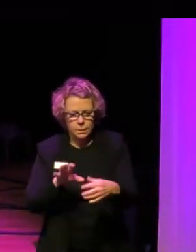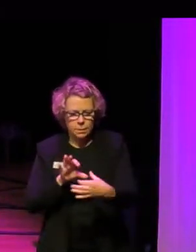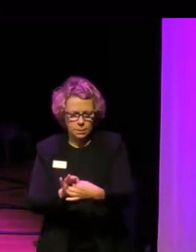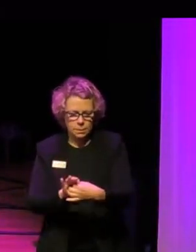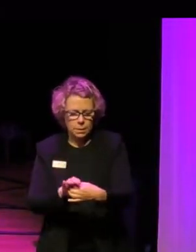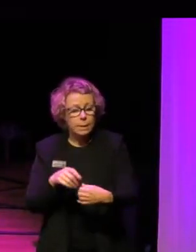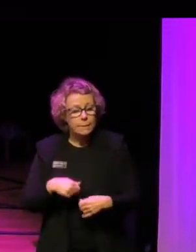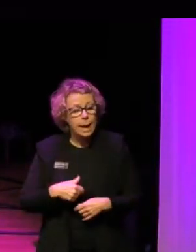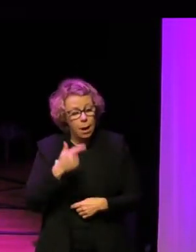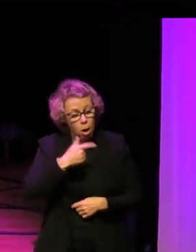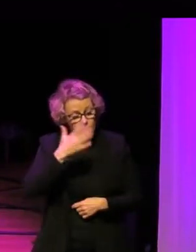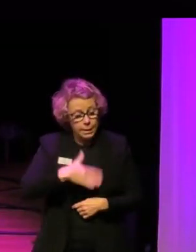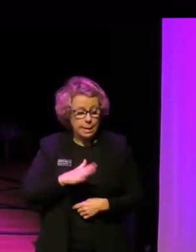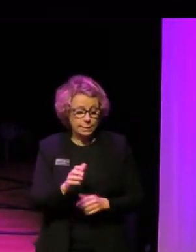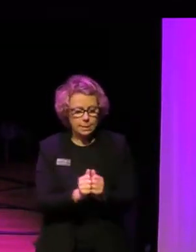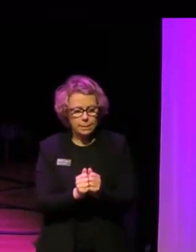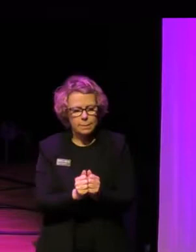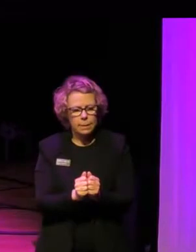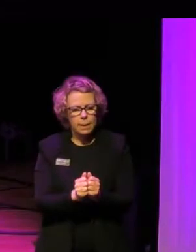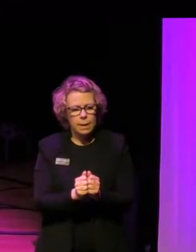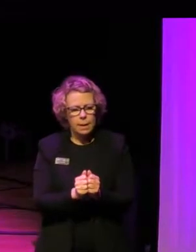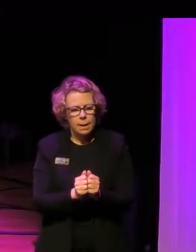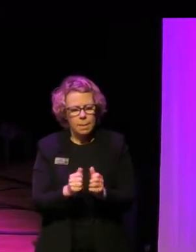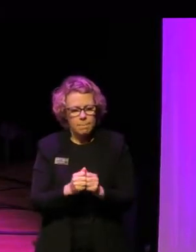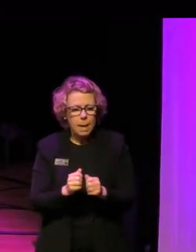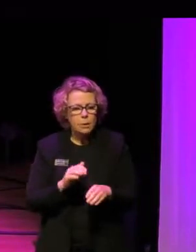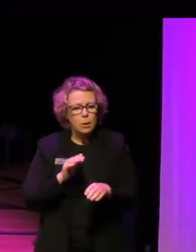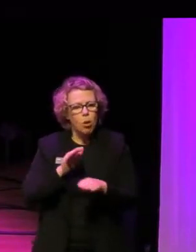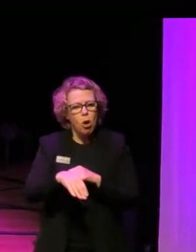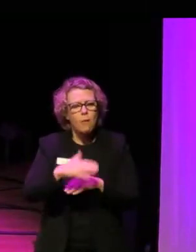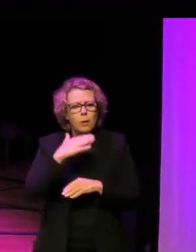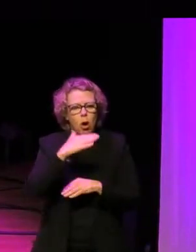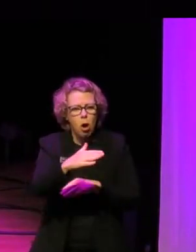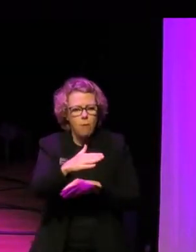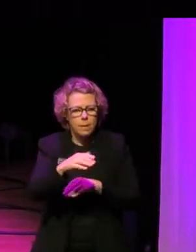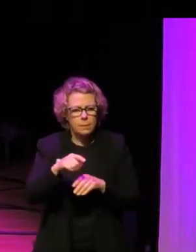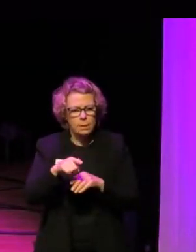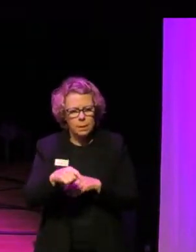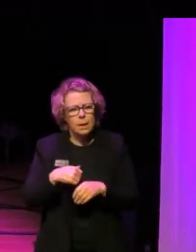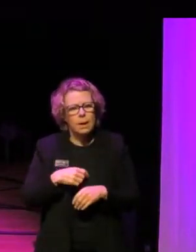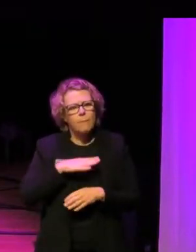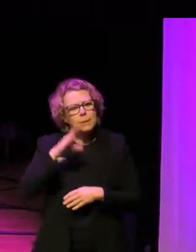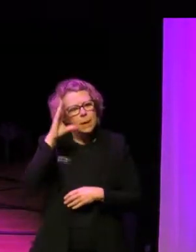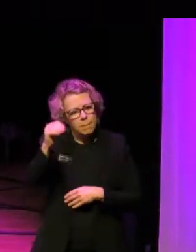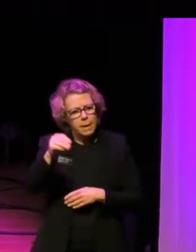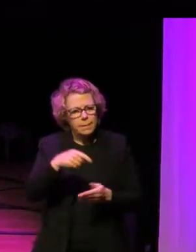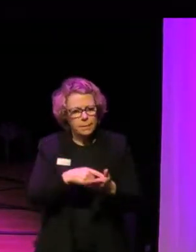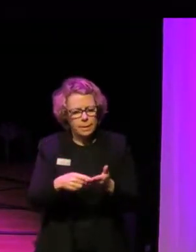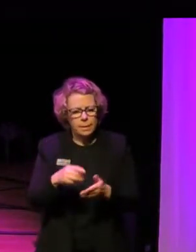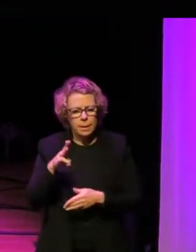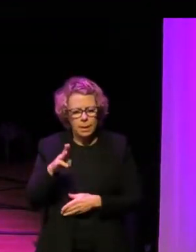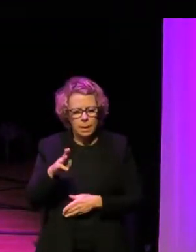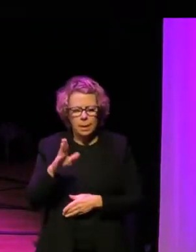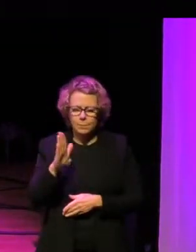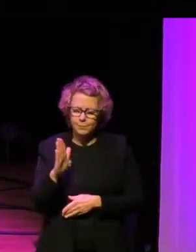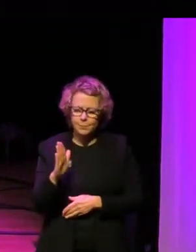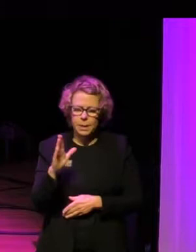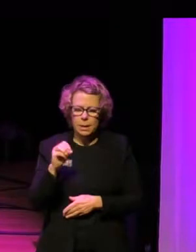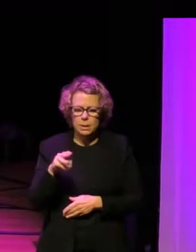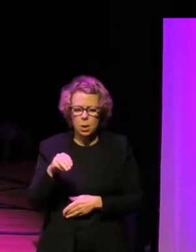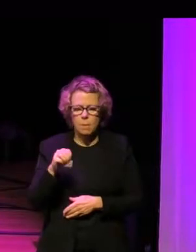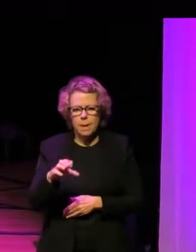That's the African way. But far away across the Atlantic, there was a man by the name of James Patrick